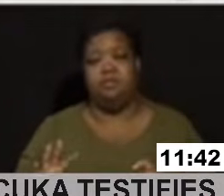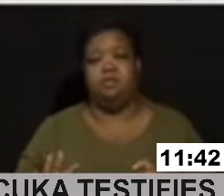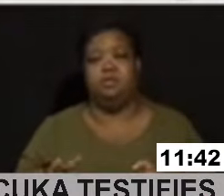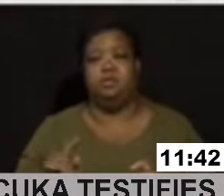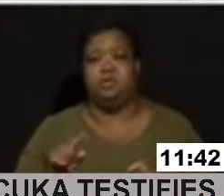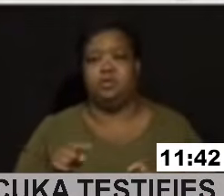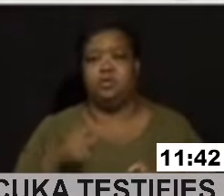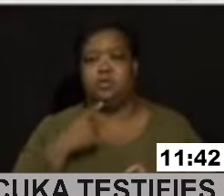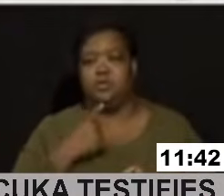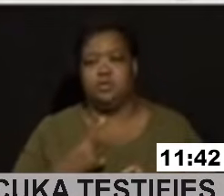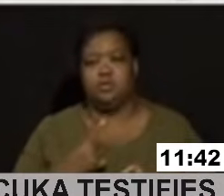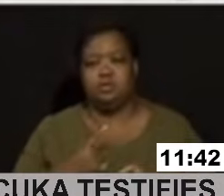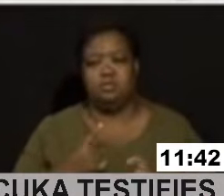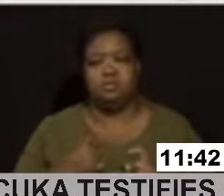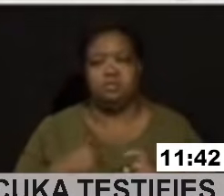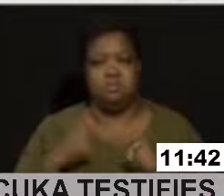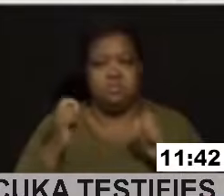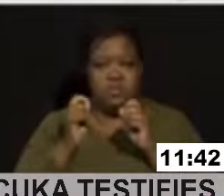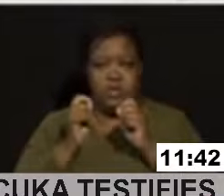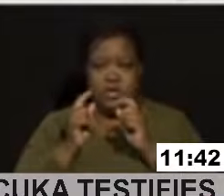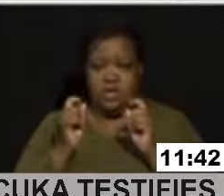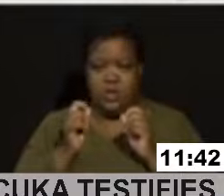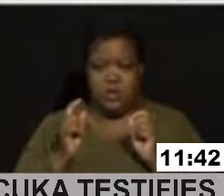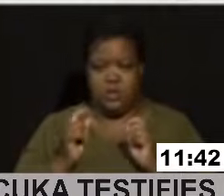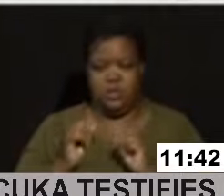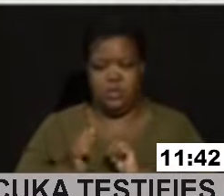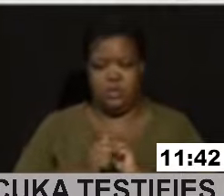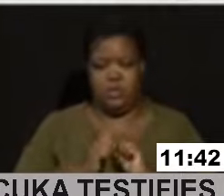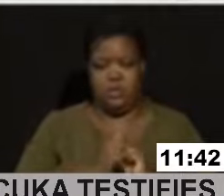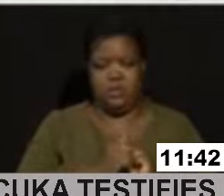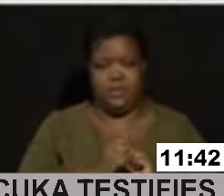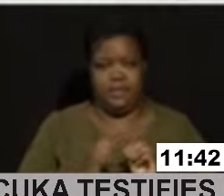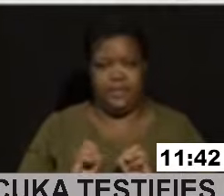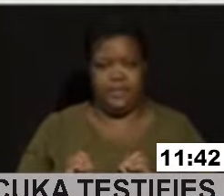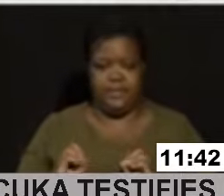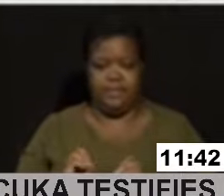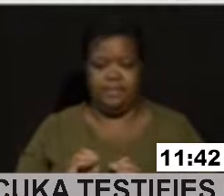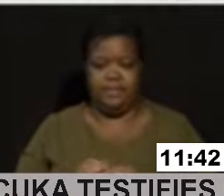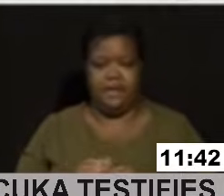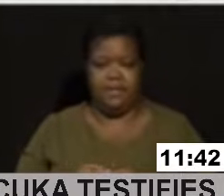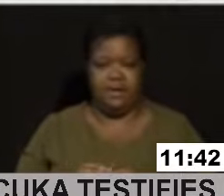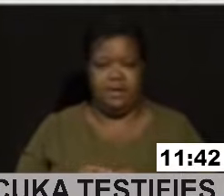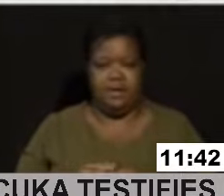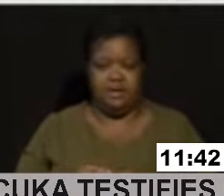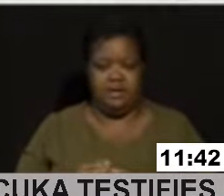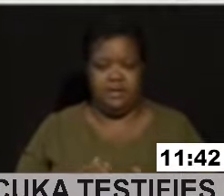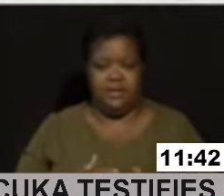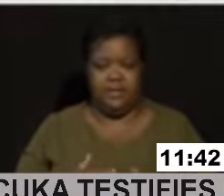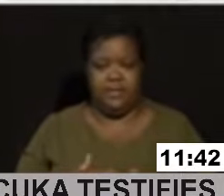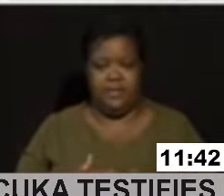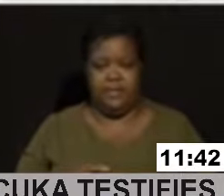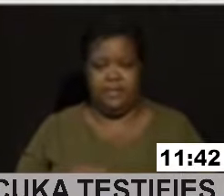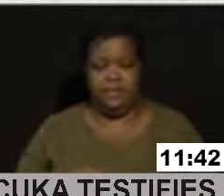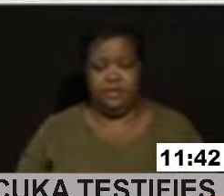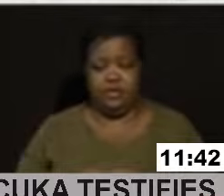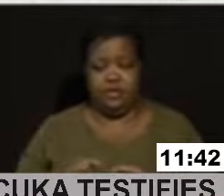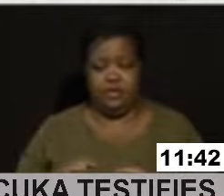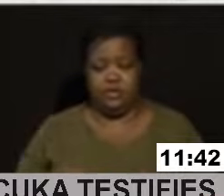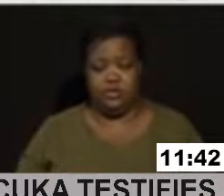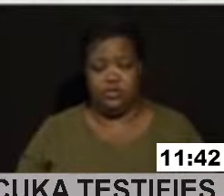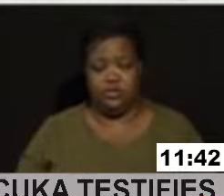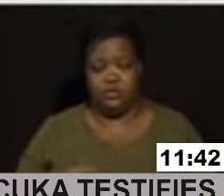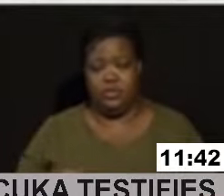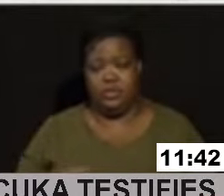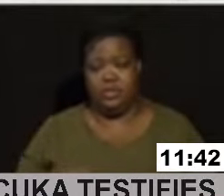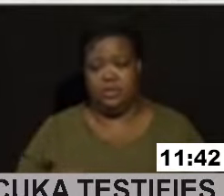I am also not aware of any collusion by any member of the NPA with any such attempt to stop the NPA